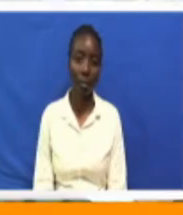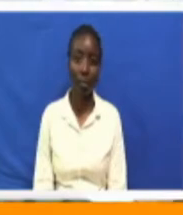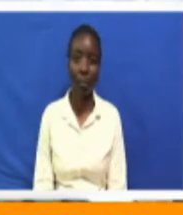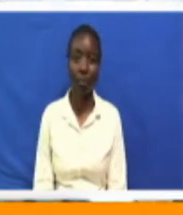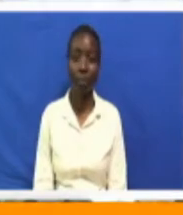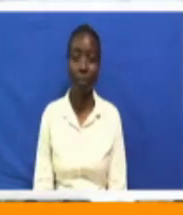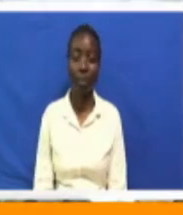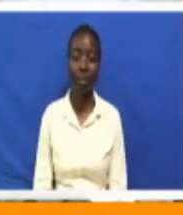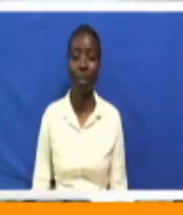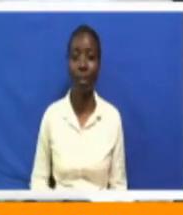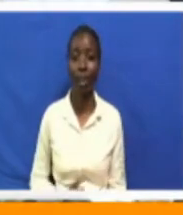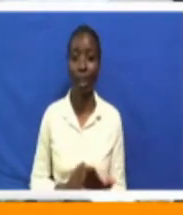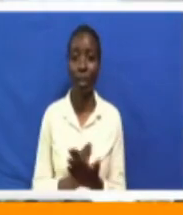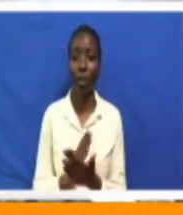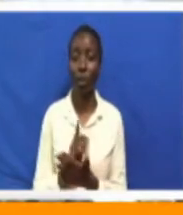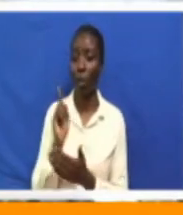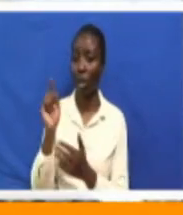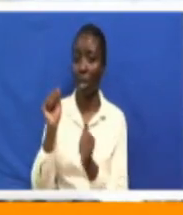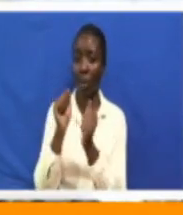foreign